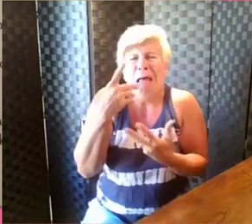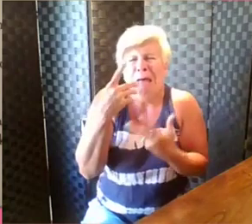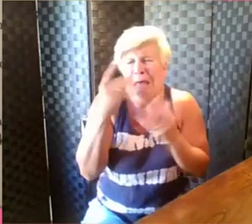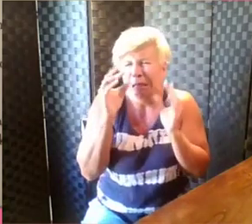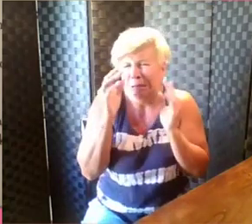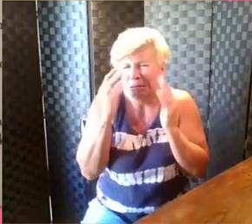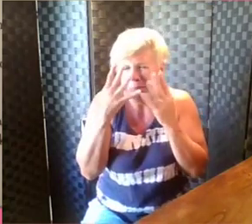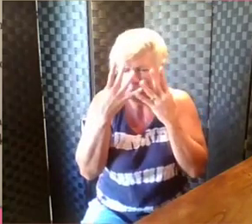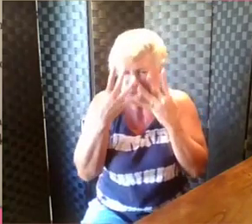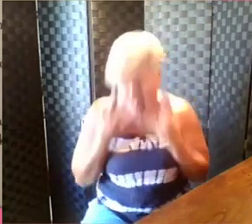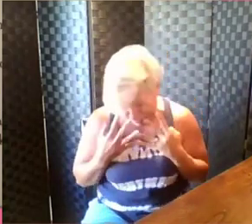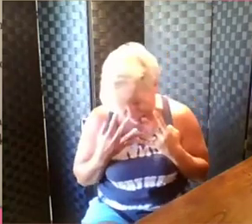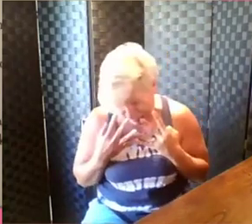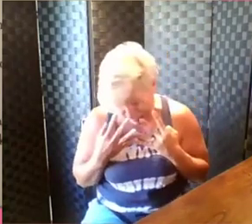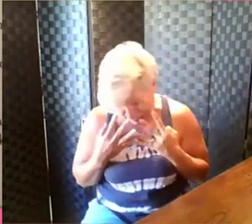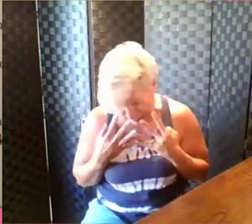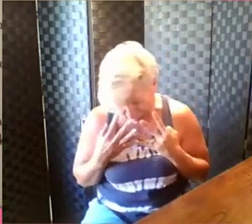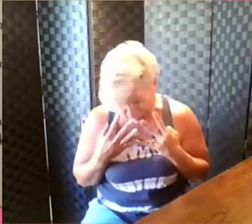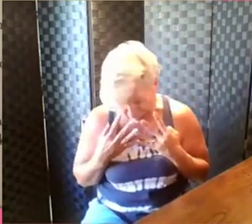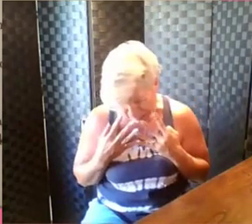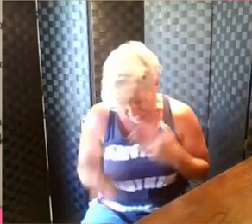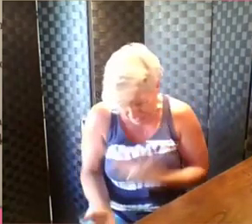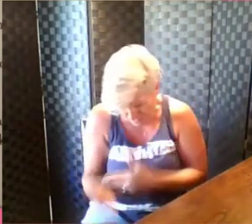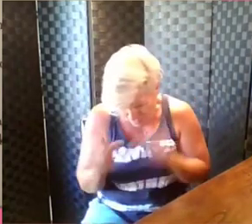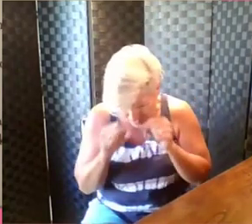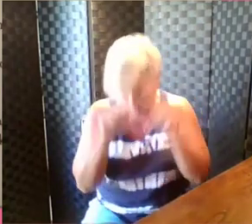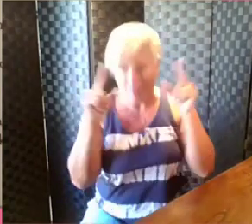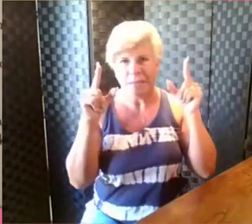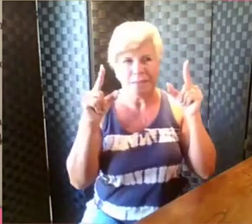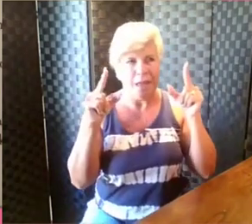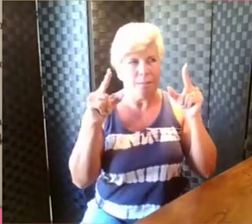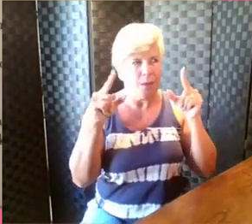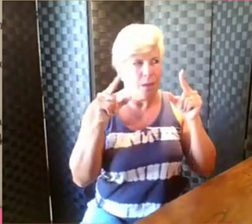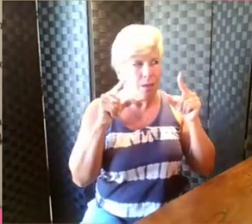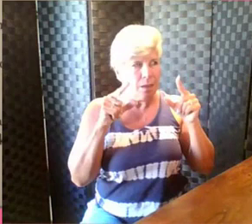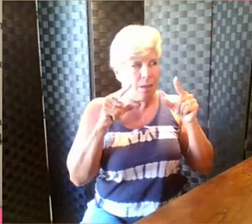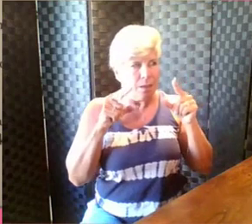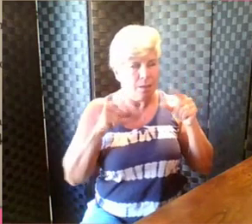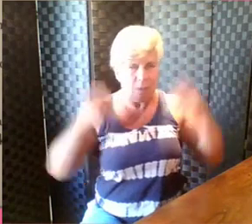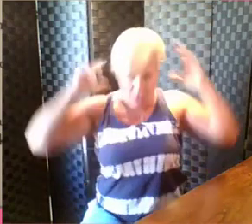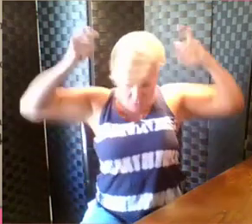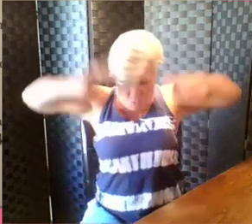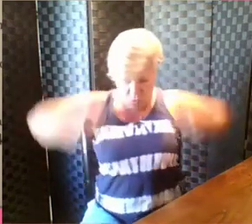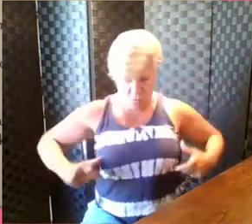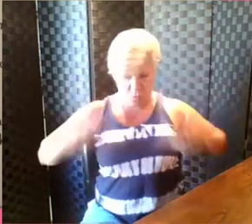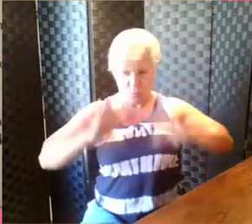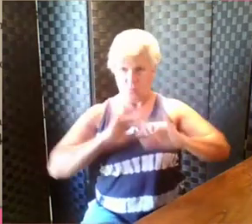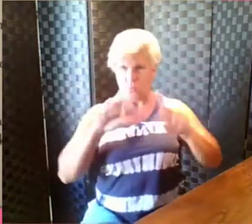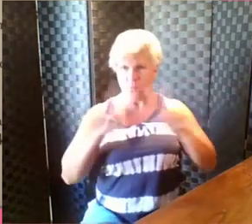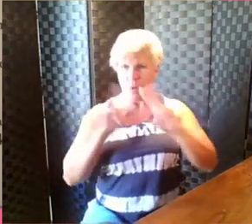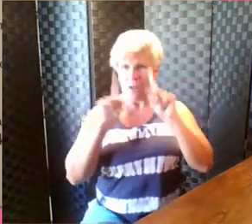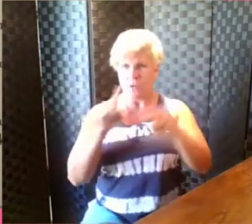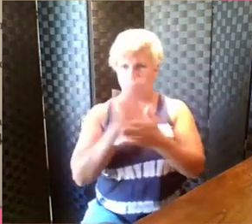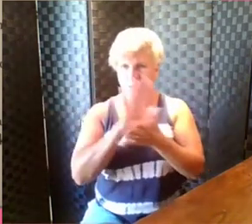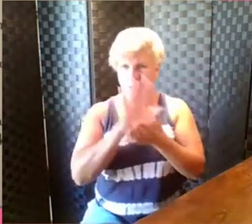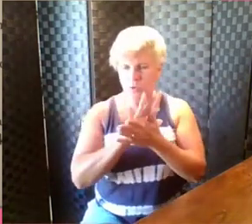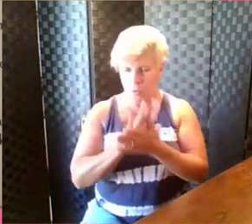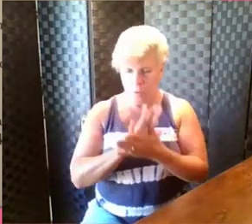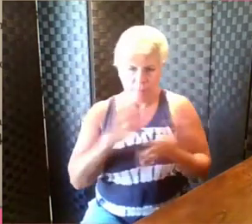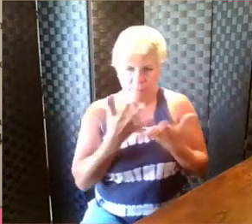Chrysanthemum wore her outfit with 7 pockets the next morning. She loaded the pockets with her most prized possessions and her good luck